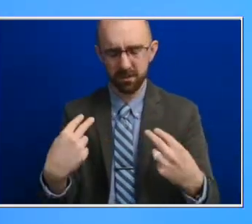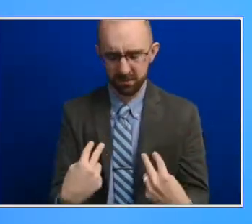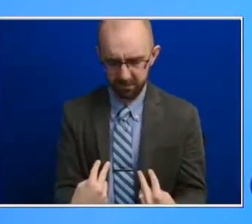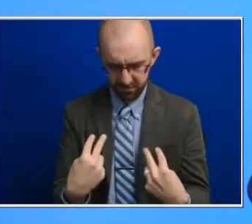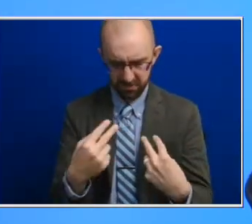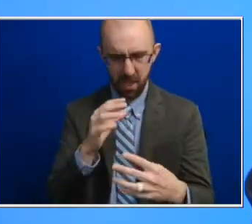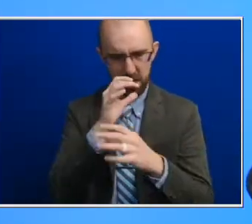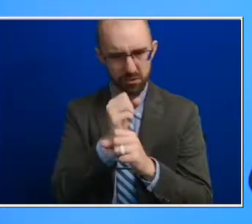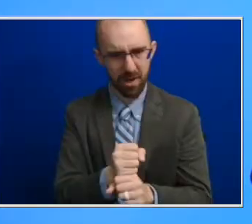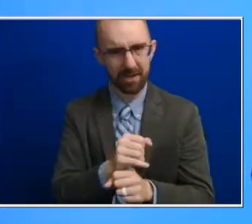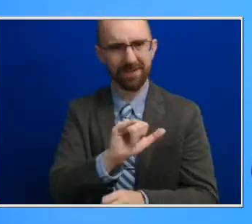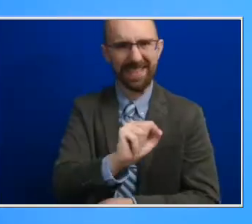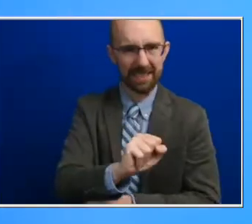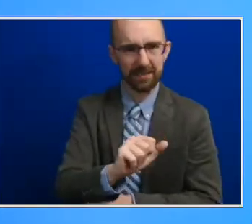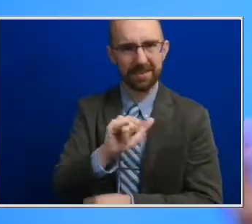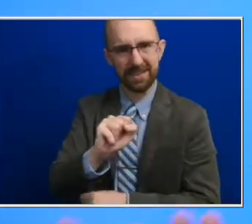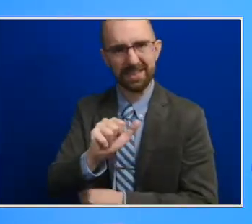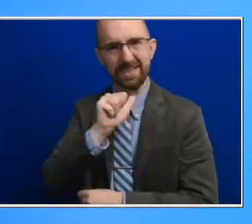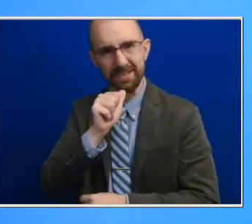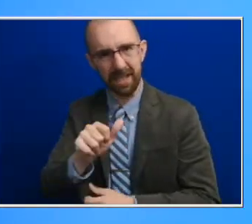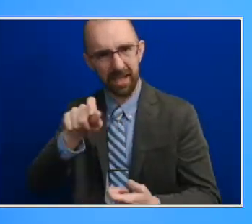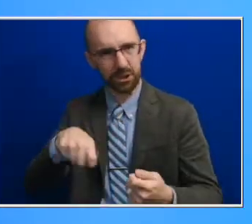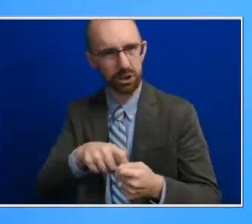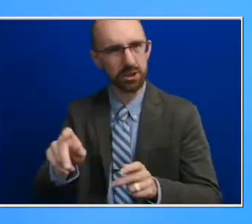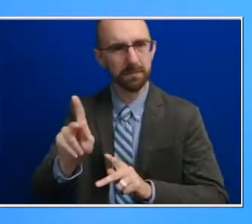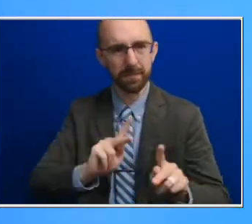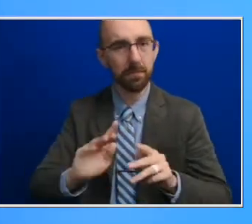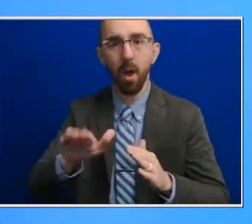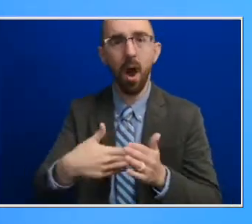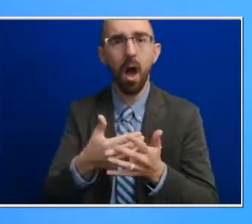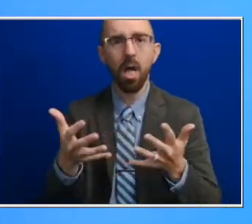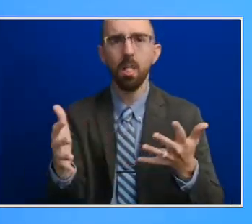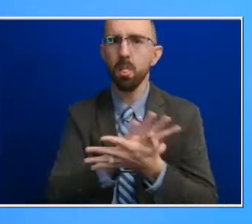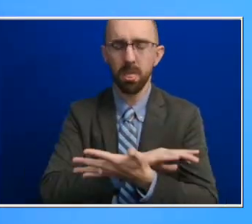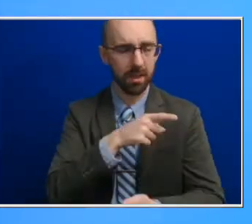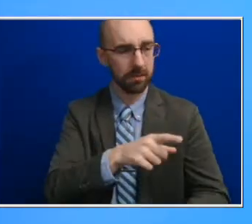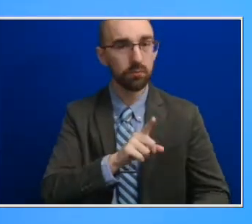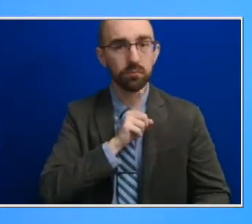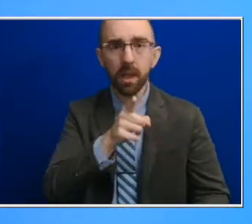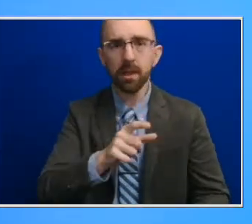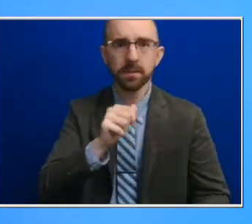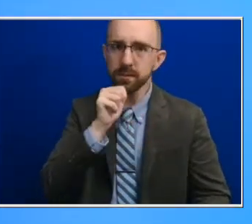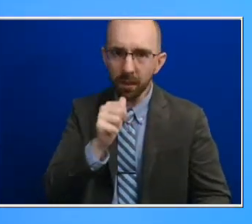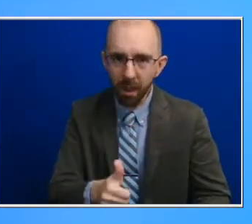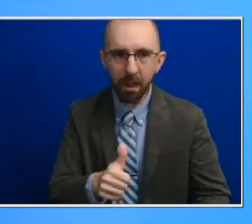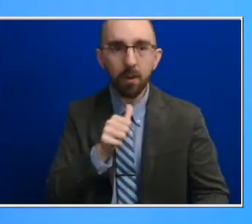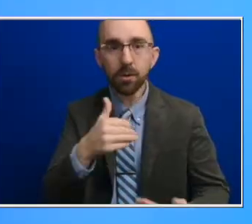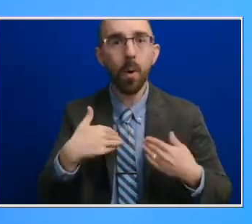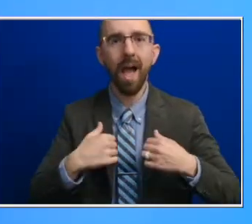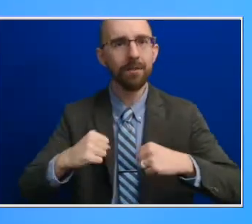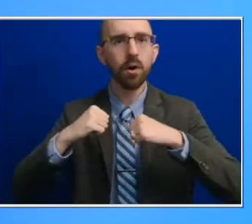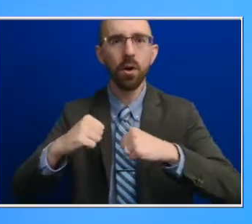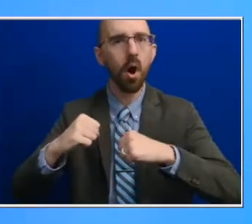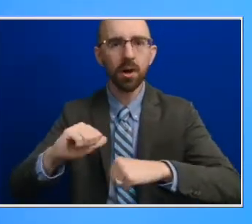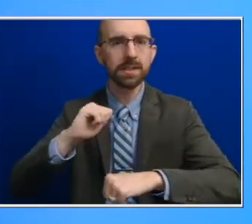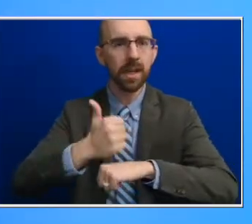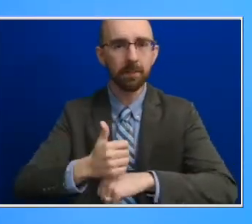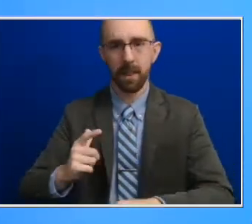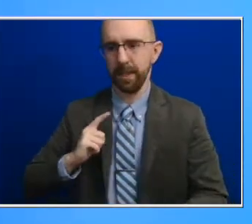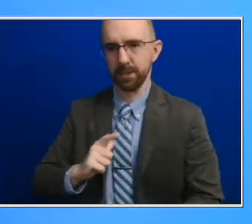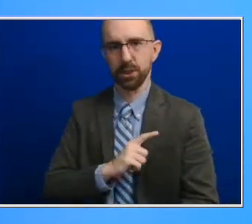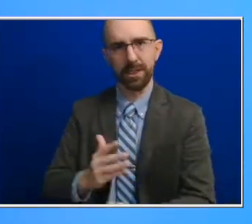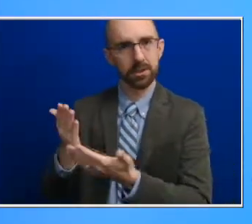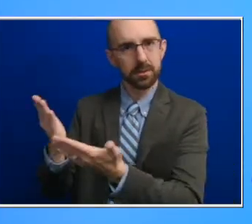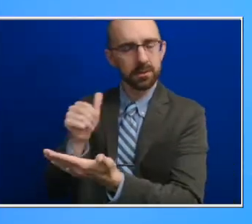be for certain populations, it's all distorted because none of it's actually real, but we don't have the guardrails in place right now from a legislation standpoint